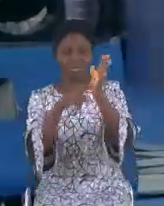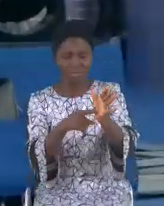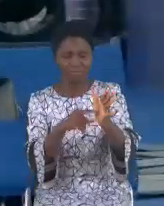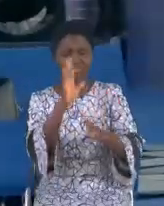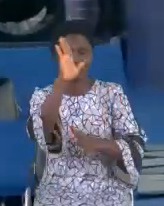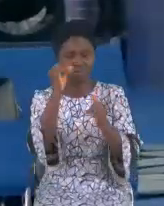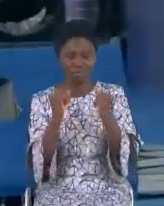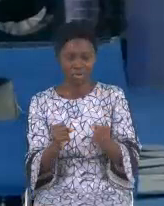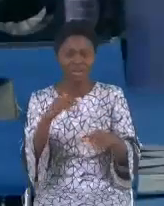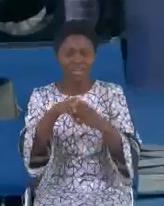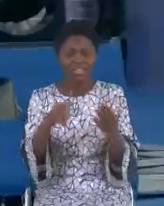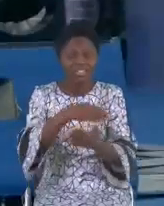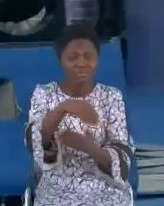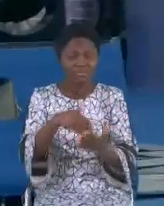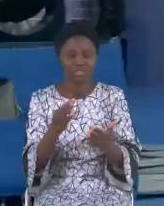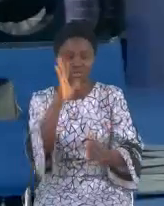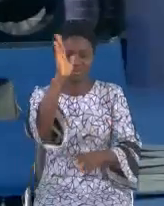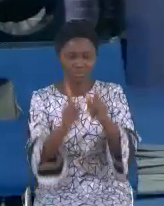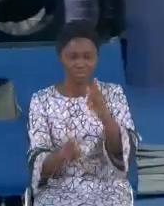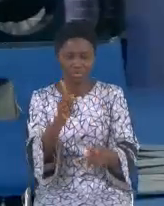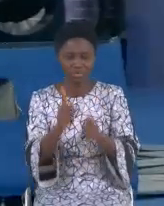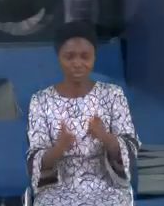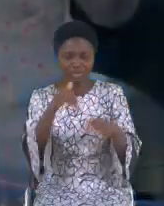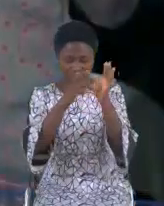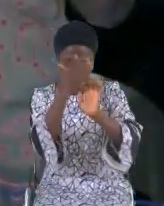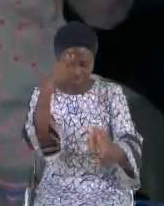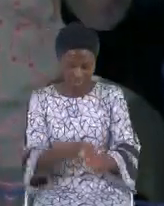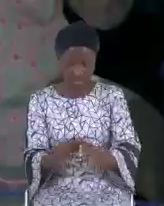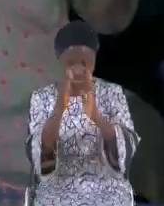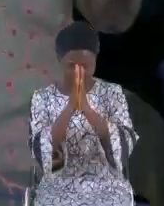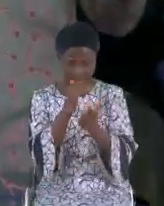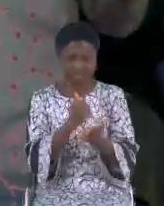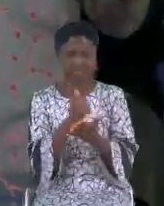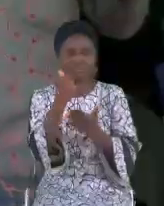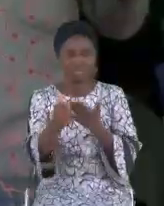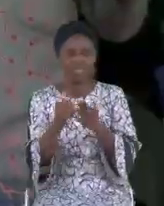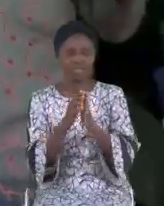in the midst of your people in Jesus' name.